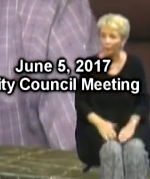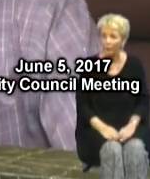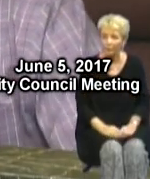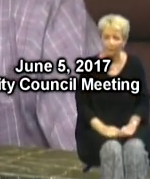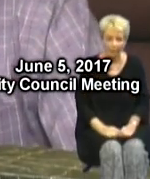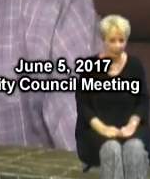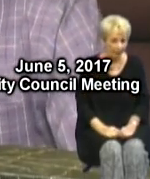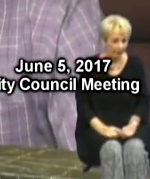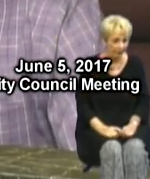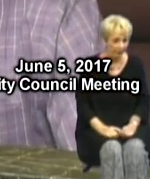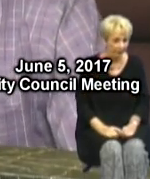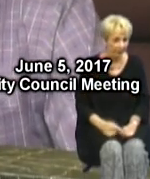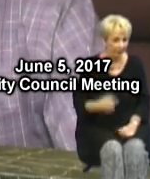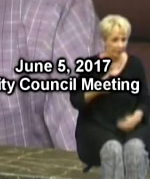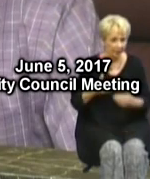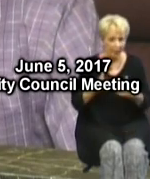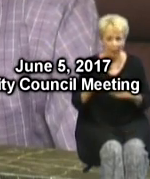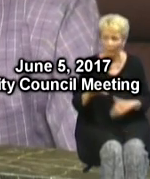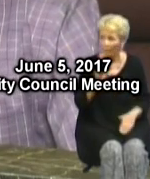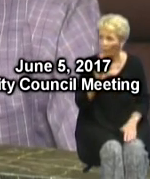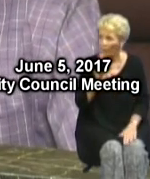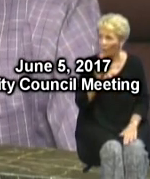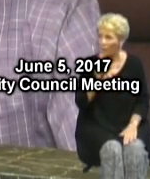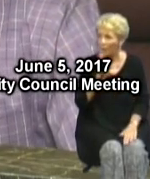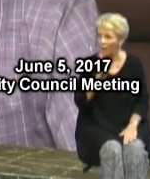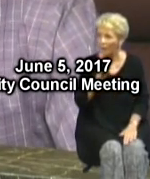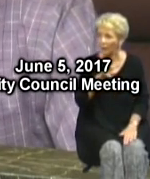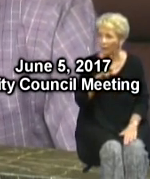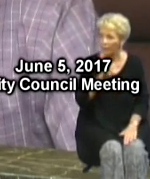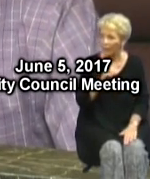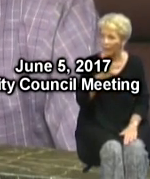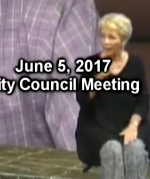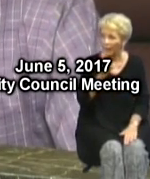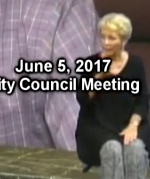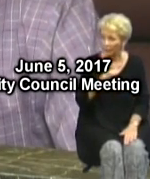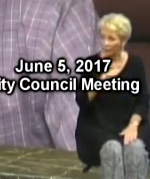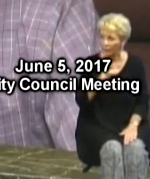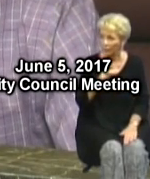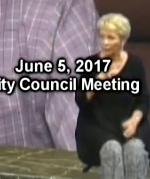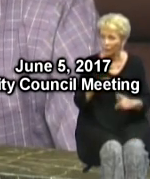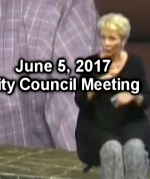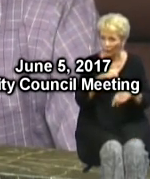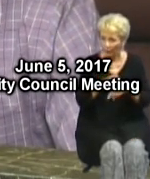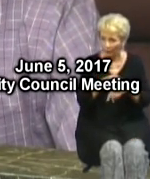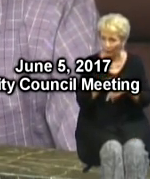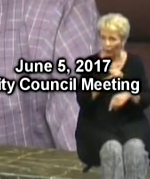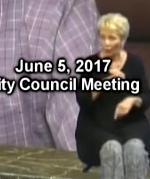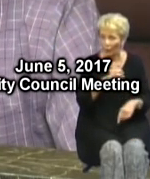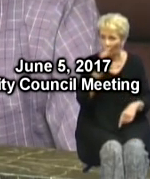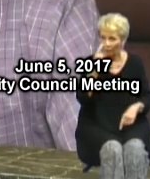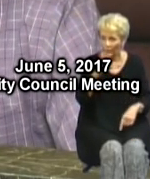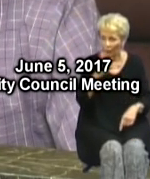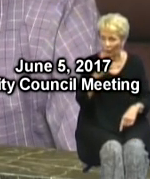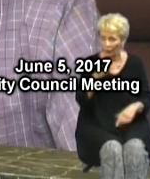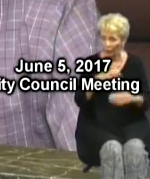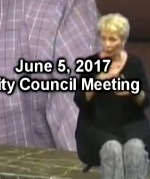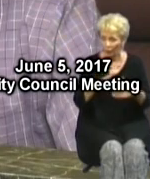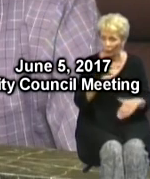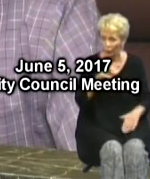Okay. I move to appoint Mike Hassan to the Advisory Commission for a term to